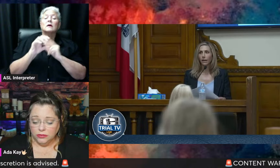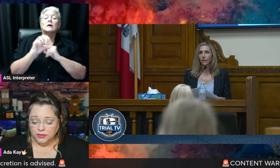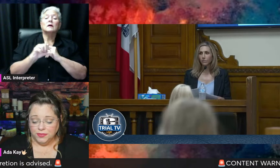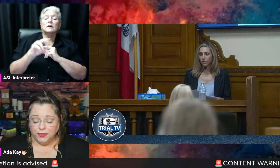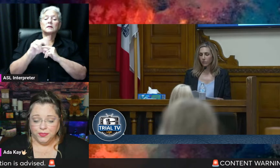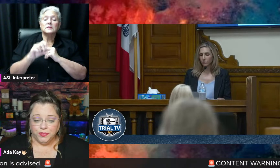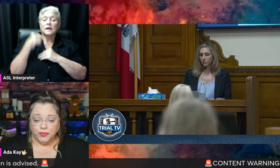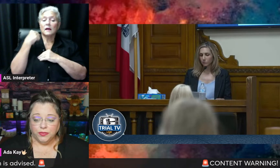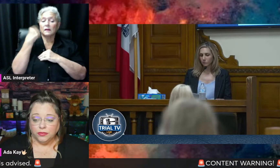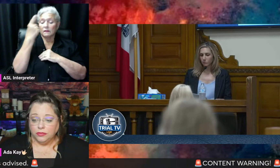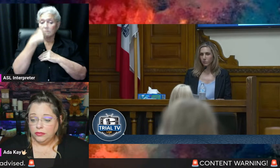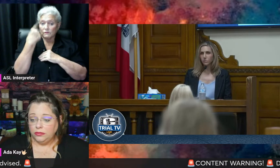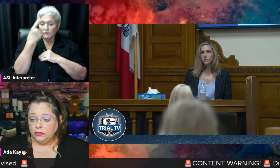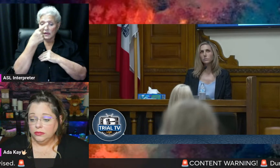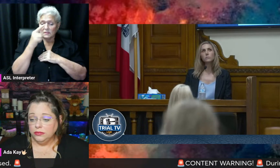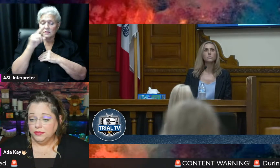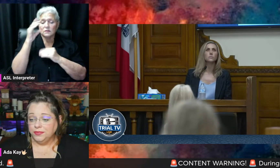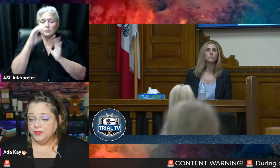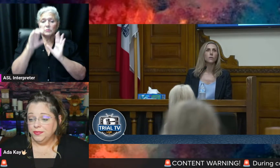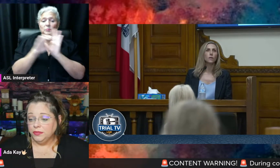number 5.